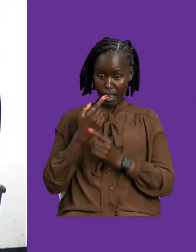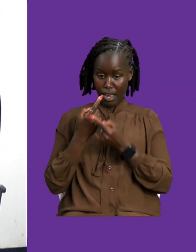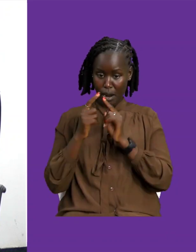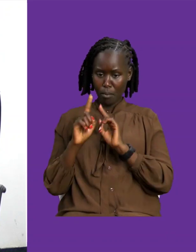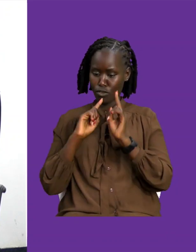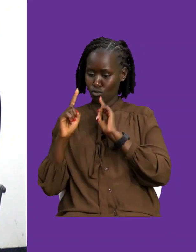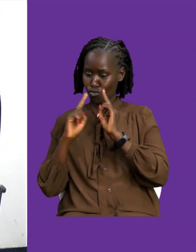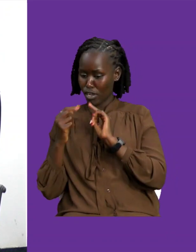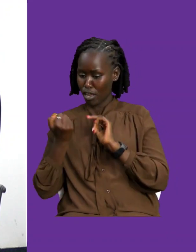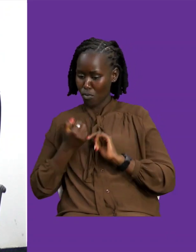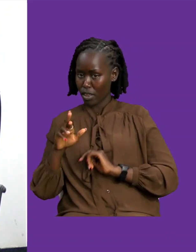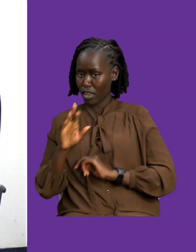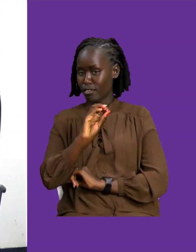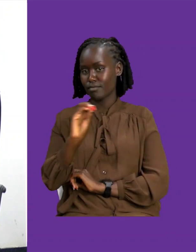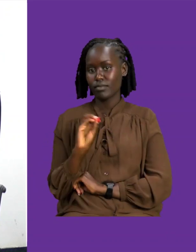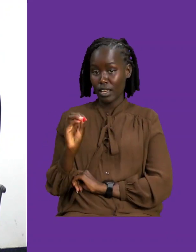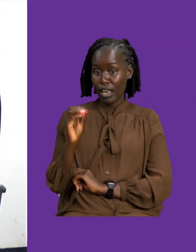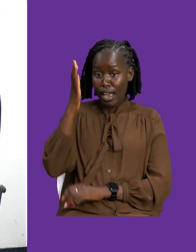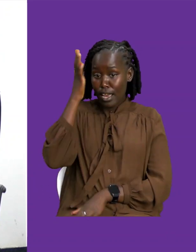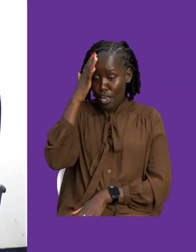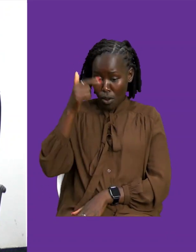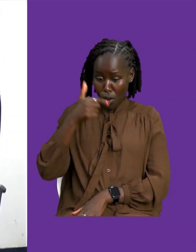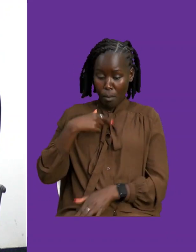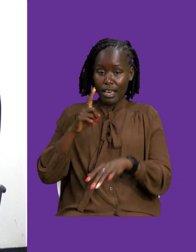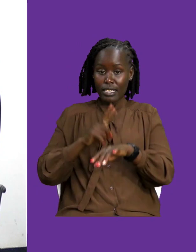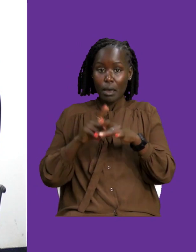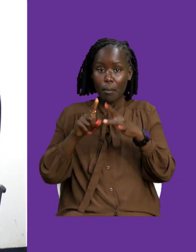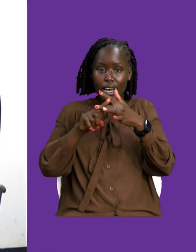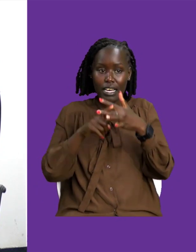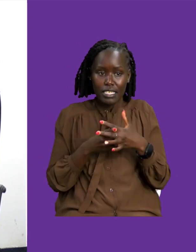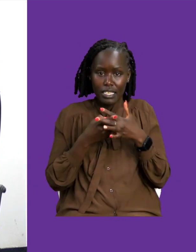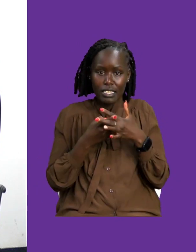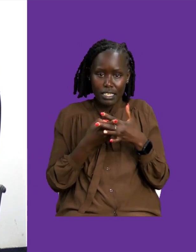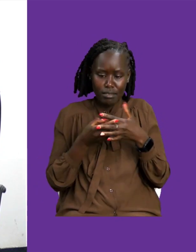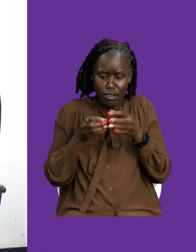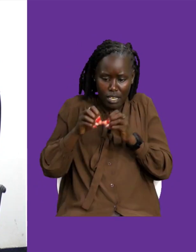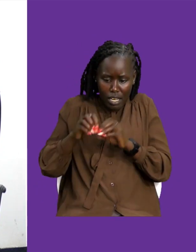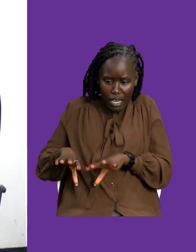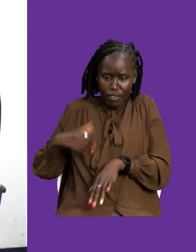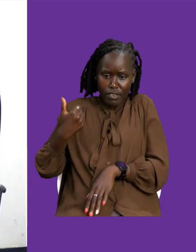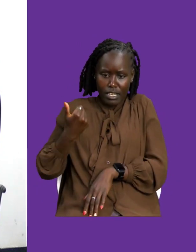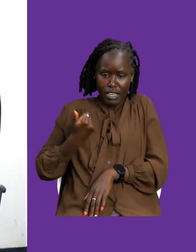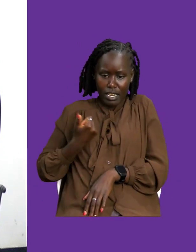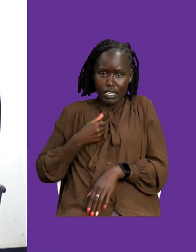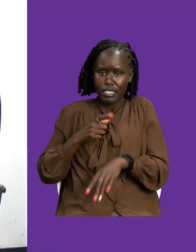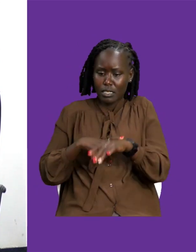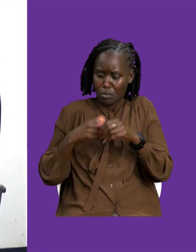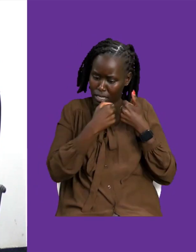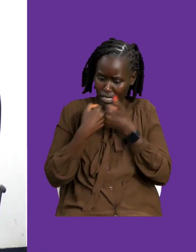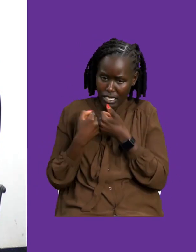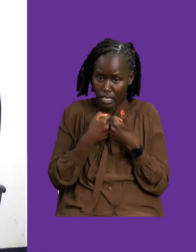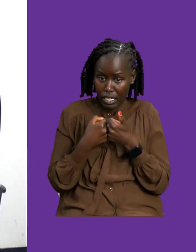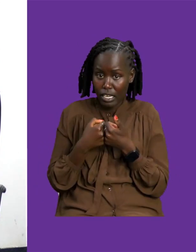never talked to her. She noticed me when I started struggling with my education after I left those ladies. Because that